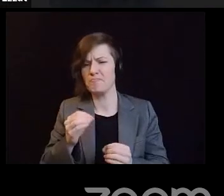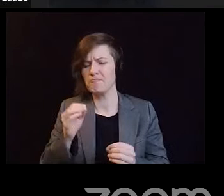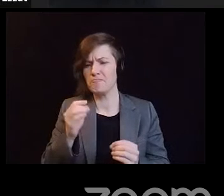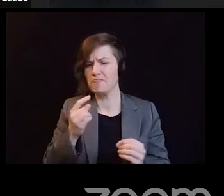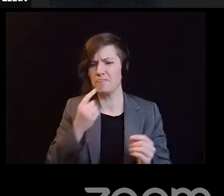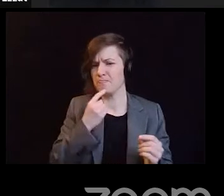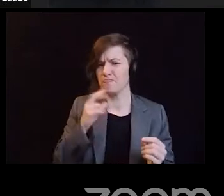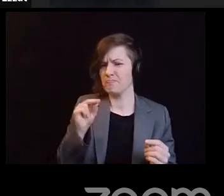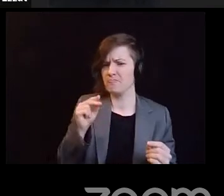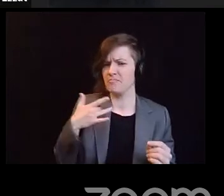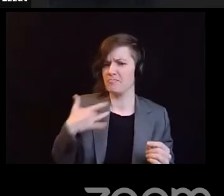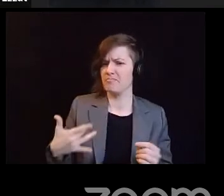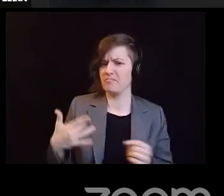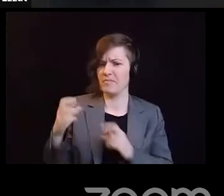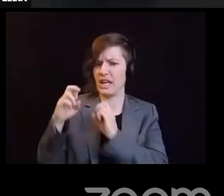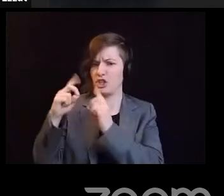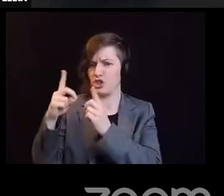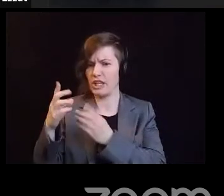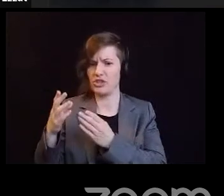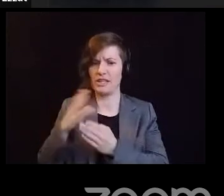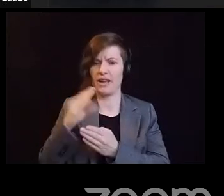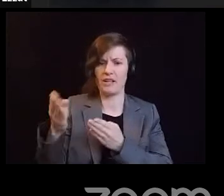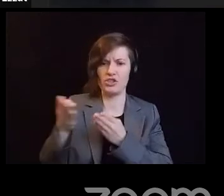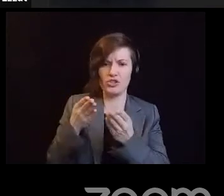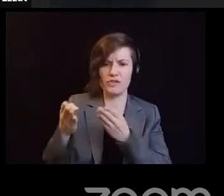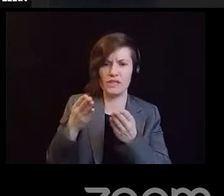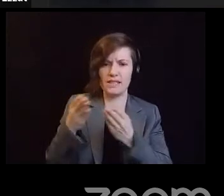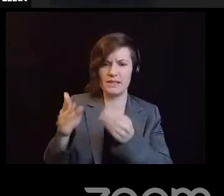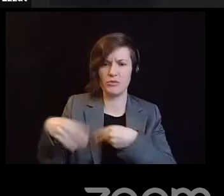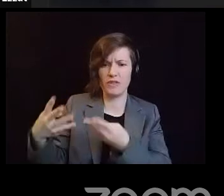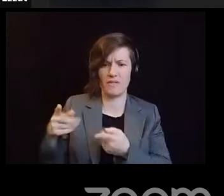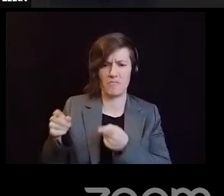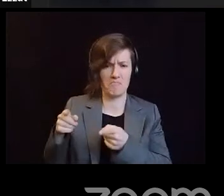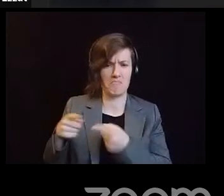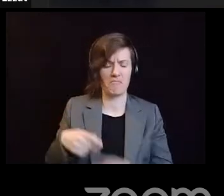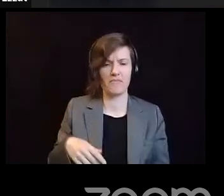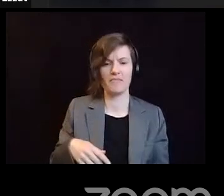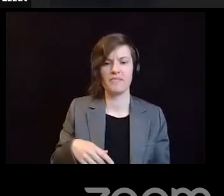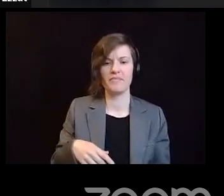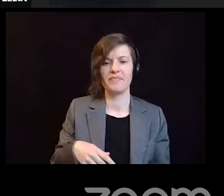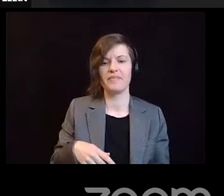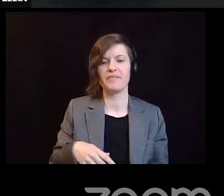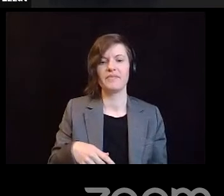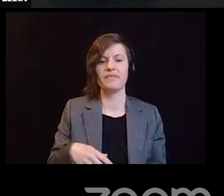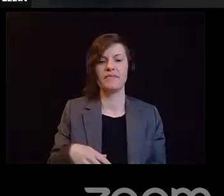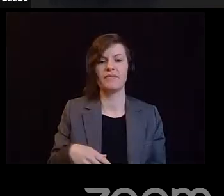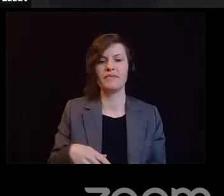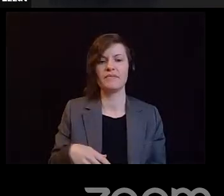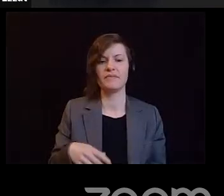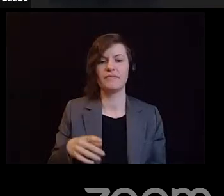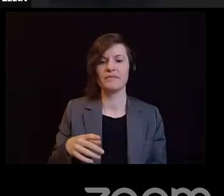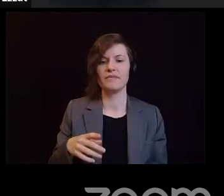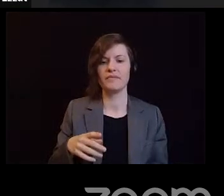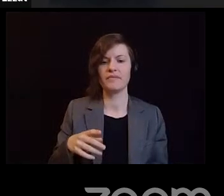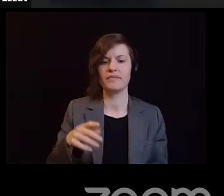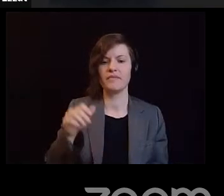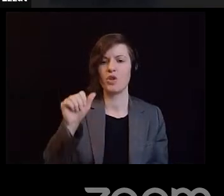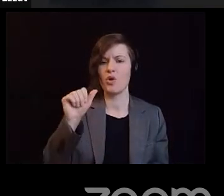provision. Austria, I think, has gotten the closest to labeling it a branch of a terrorist organization, but hasn't done so